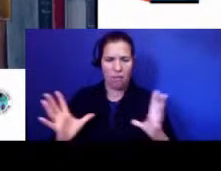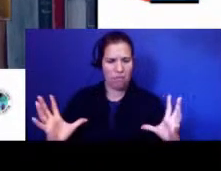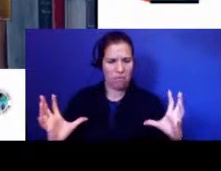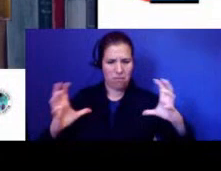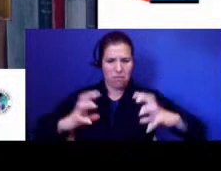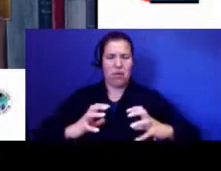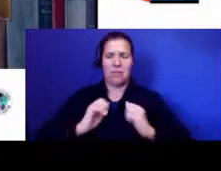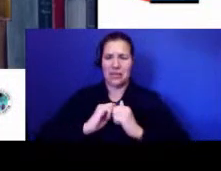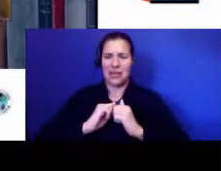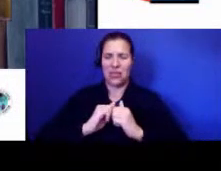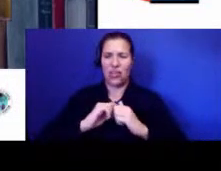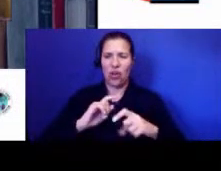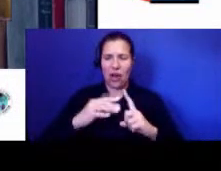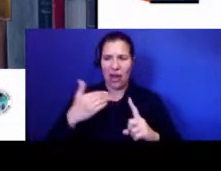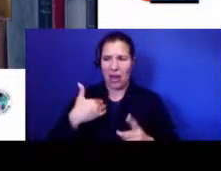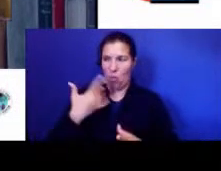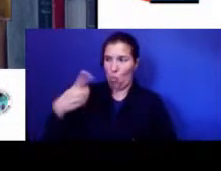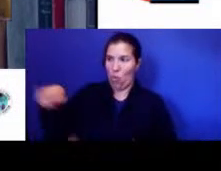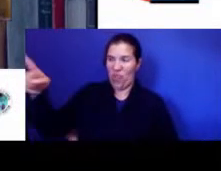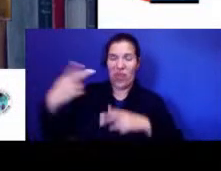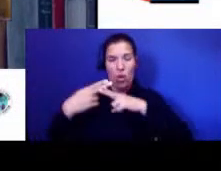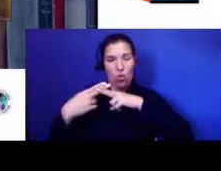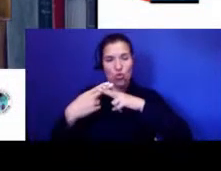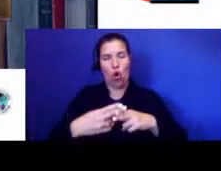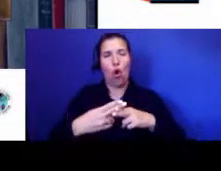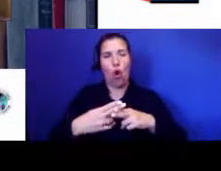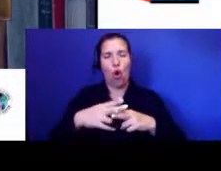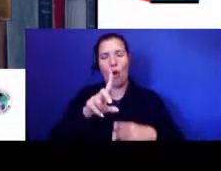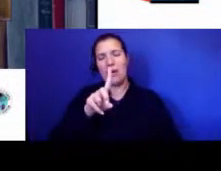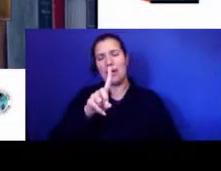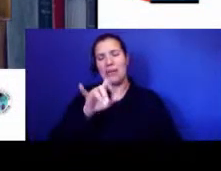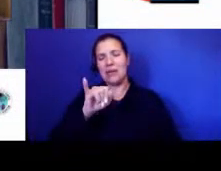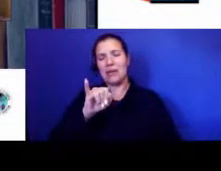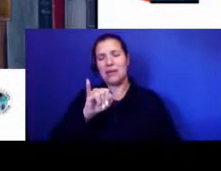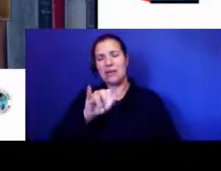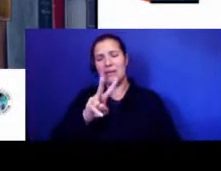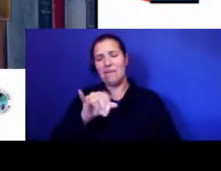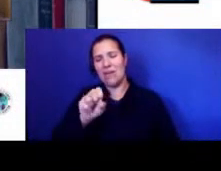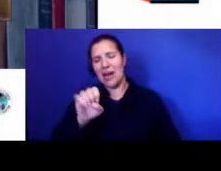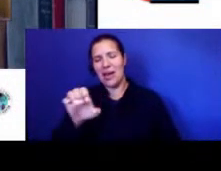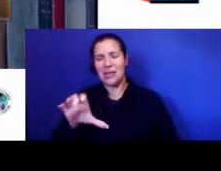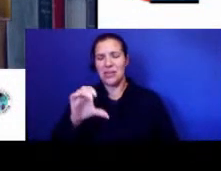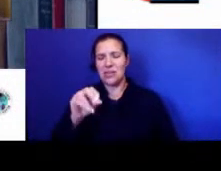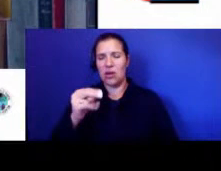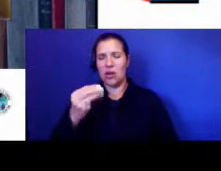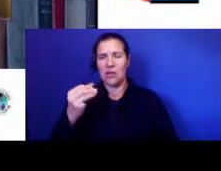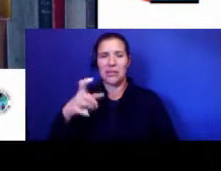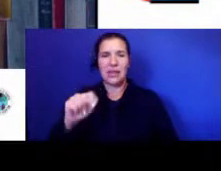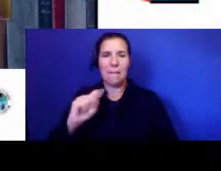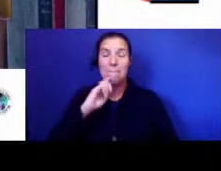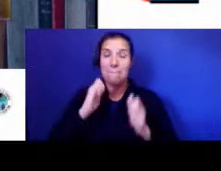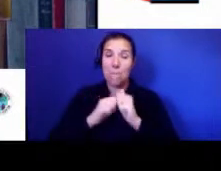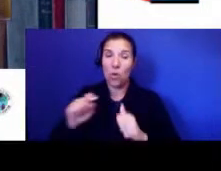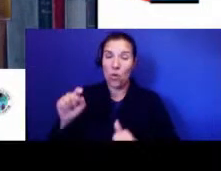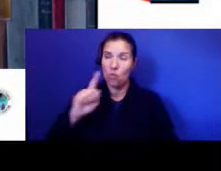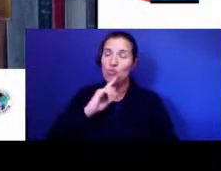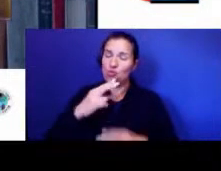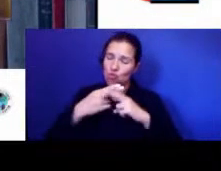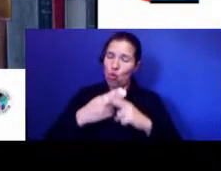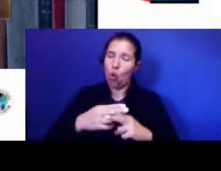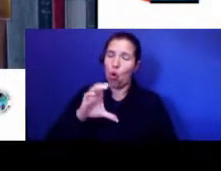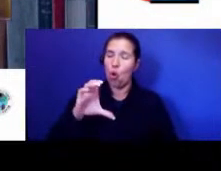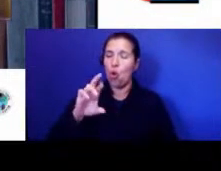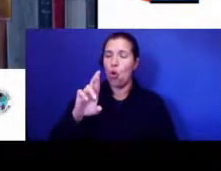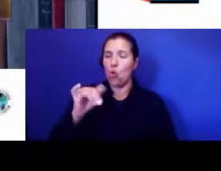a repudiation of what they call divisive concepts, most prominently among them being critical race